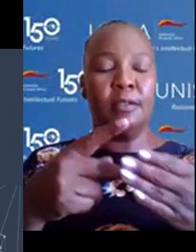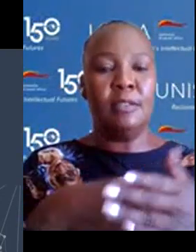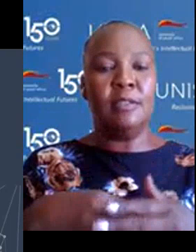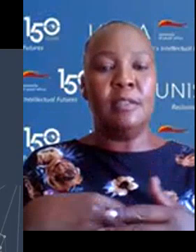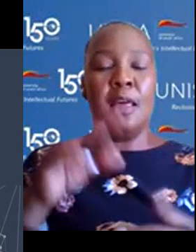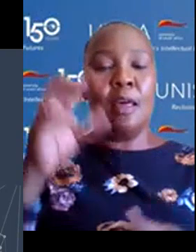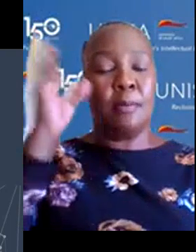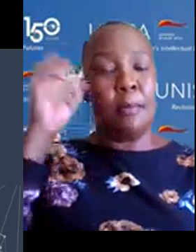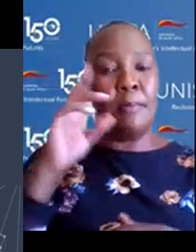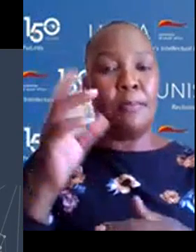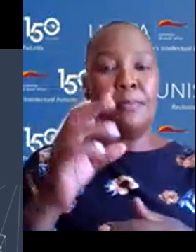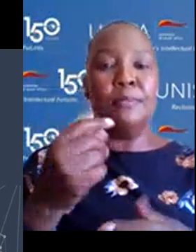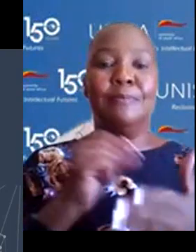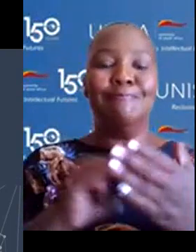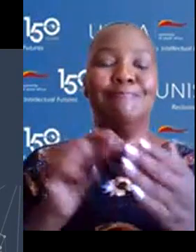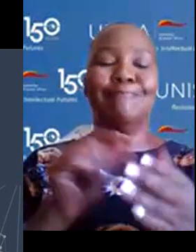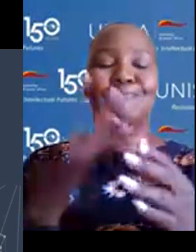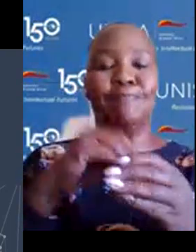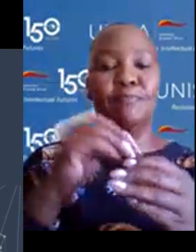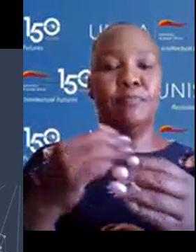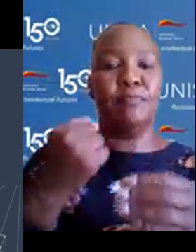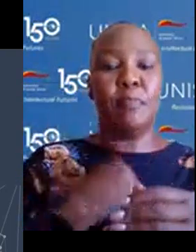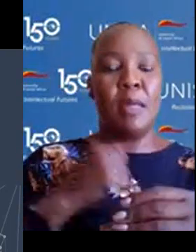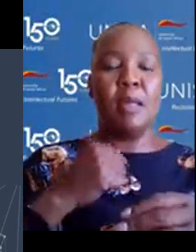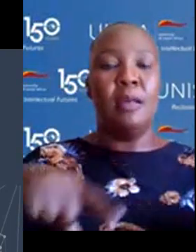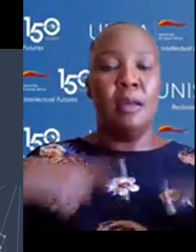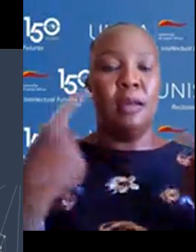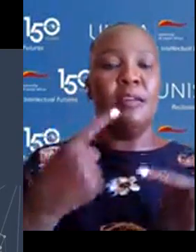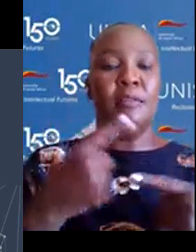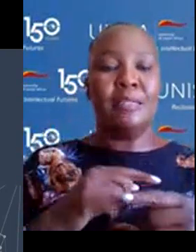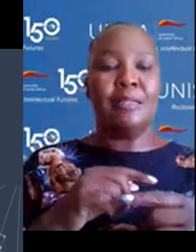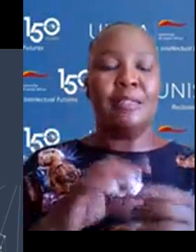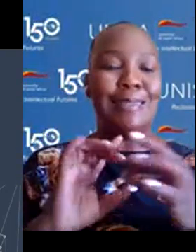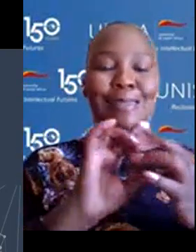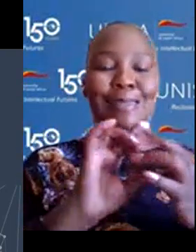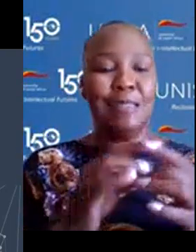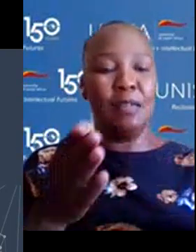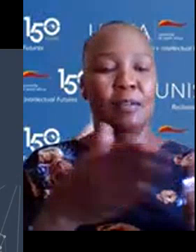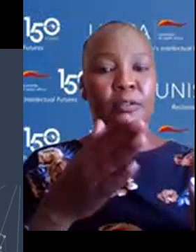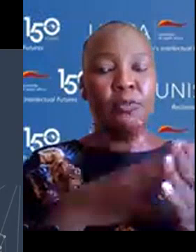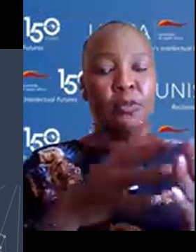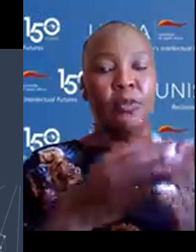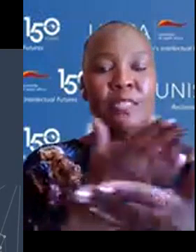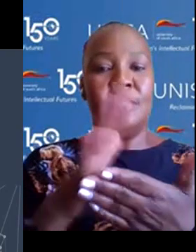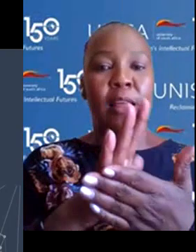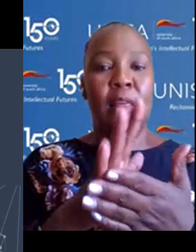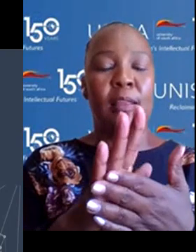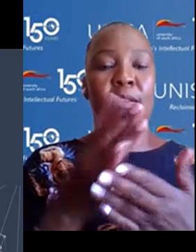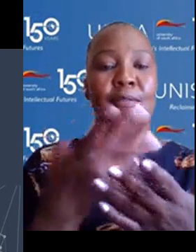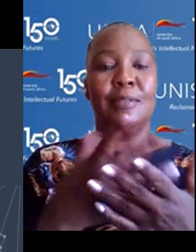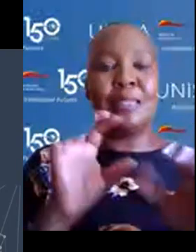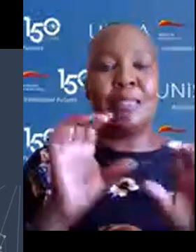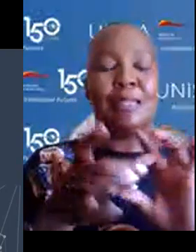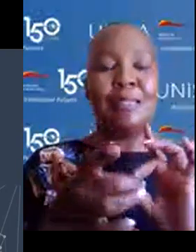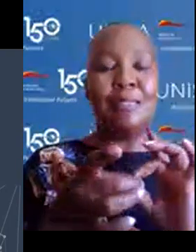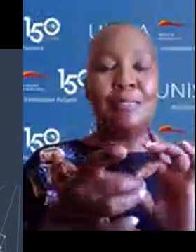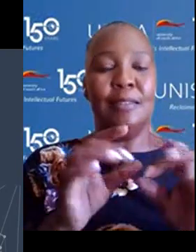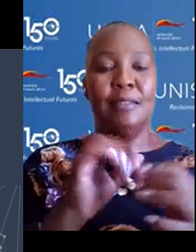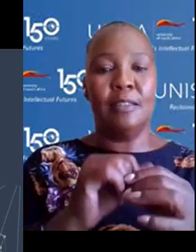in with your My Life email and you're not seeing all these links, we did share the link as well, where you can go and activate your